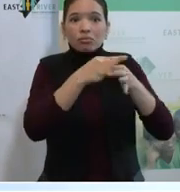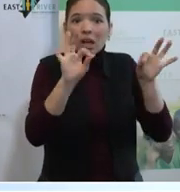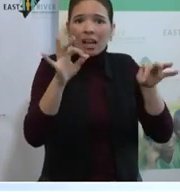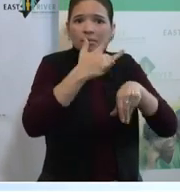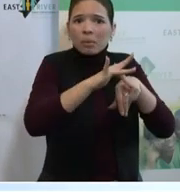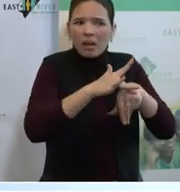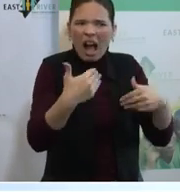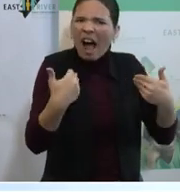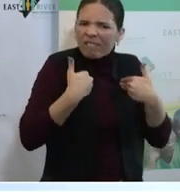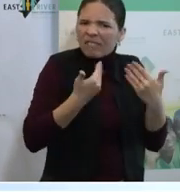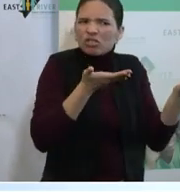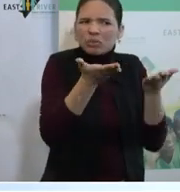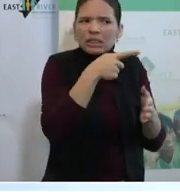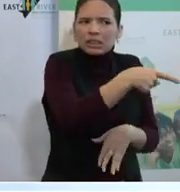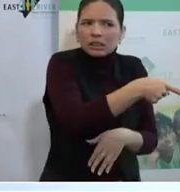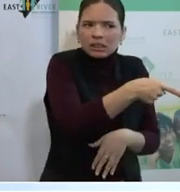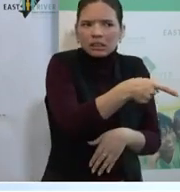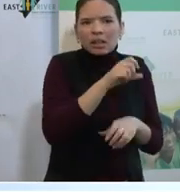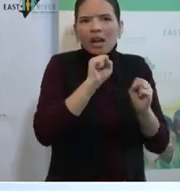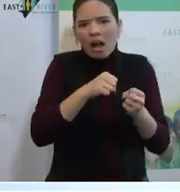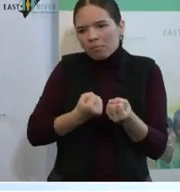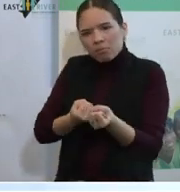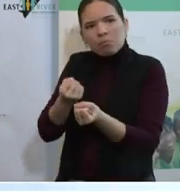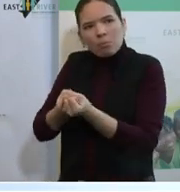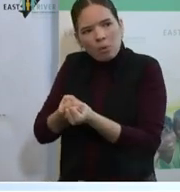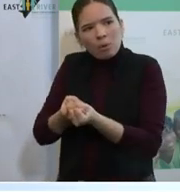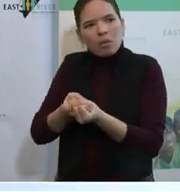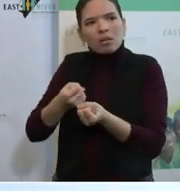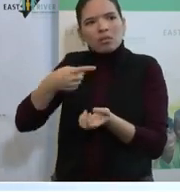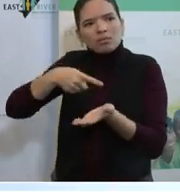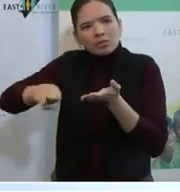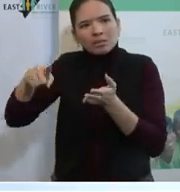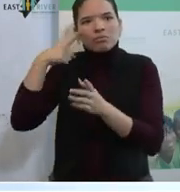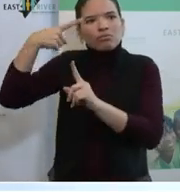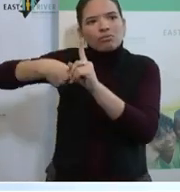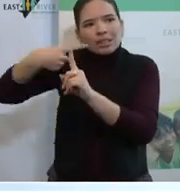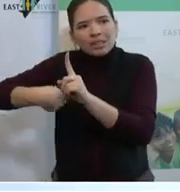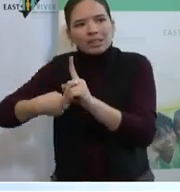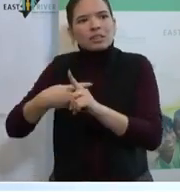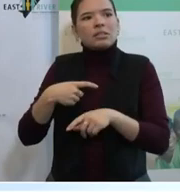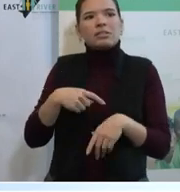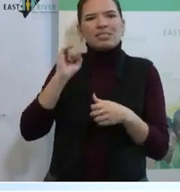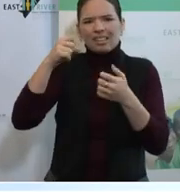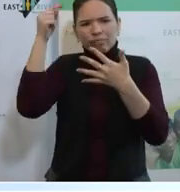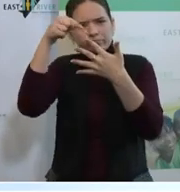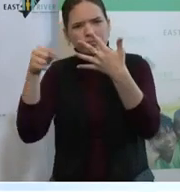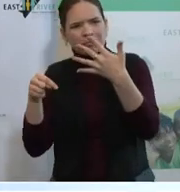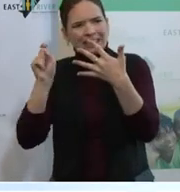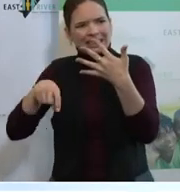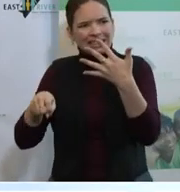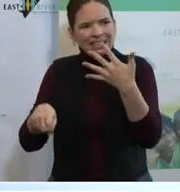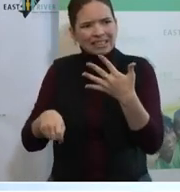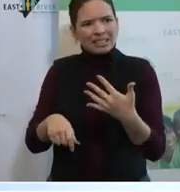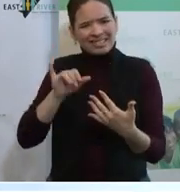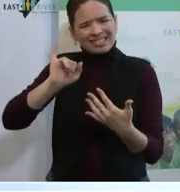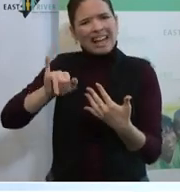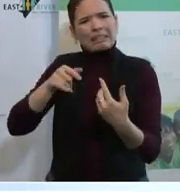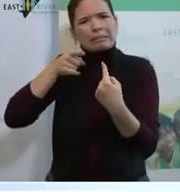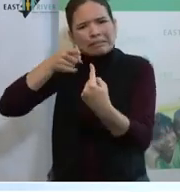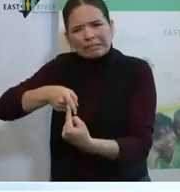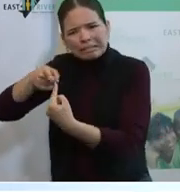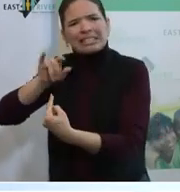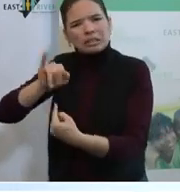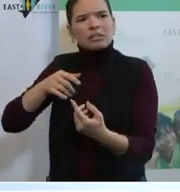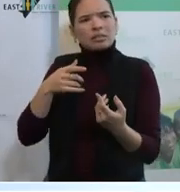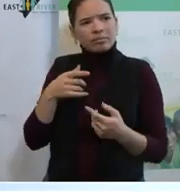of utility bills and just take care of unexpected hardships that come up during the summer. During the